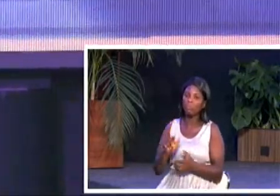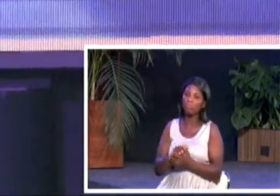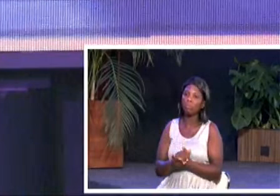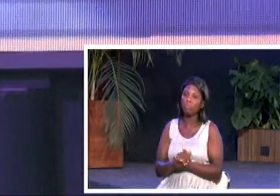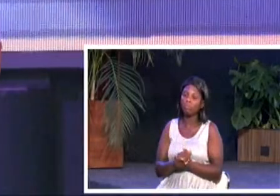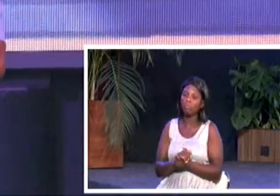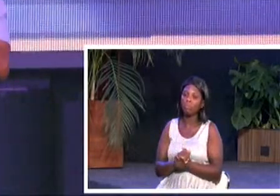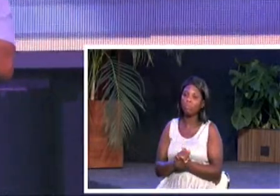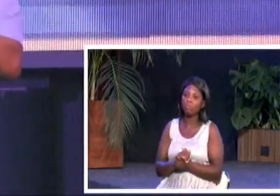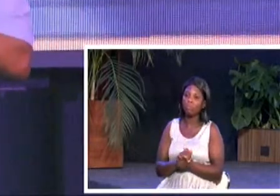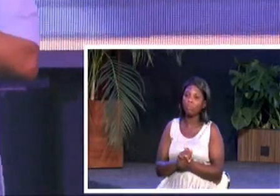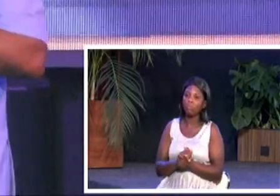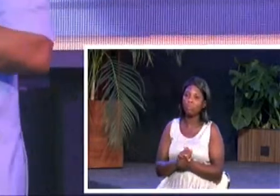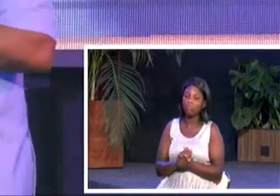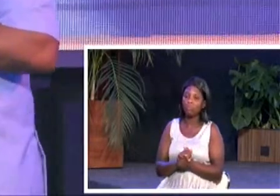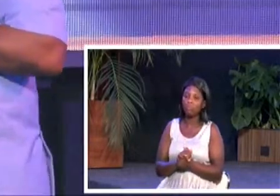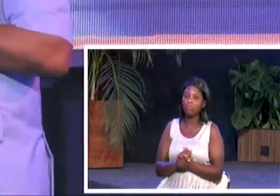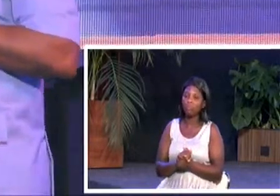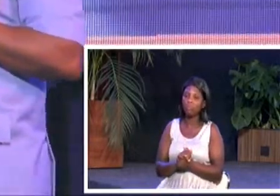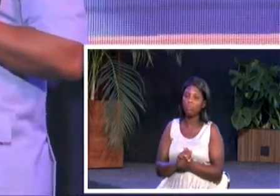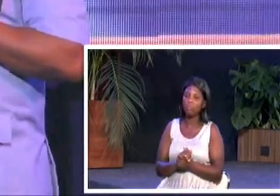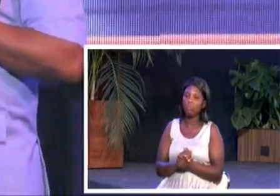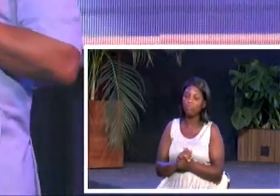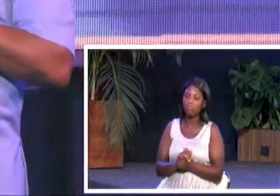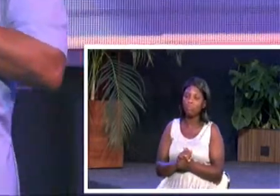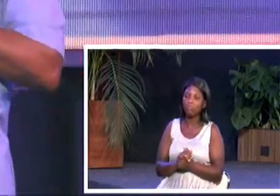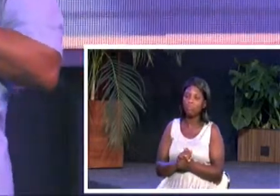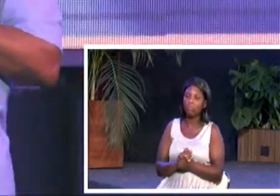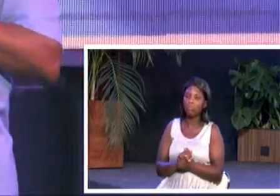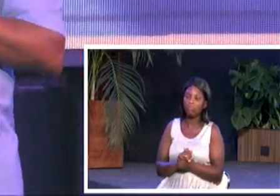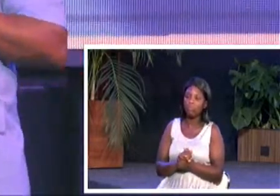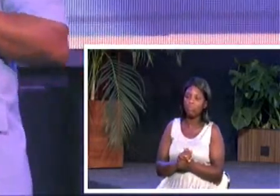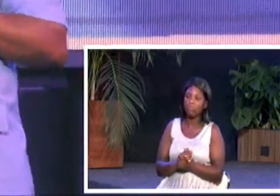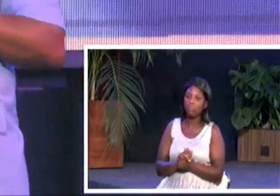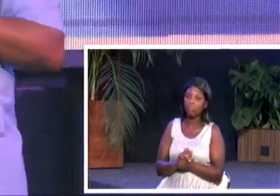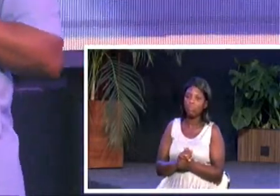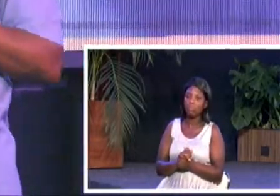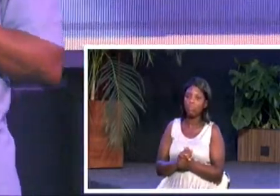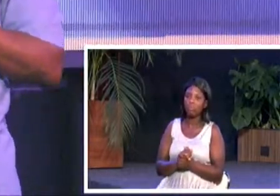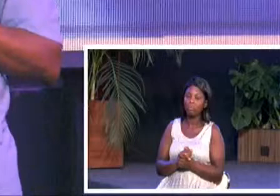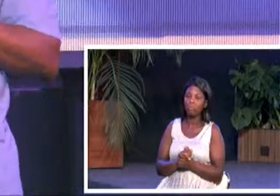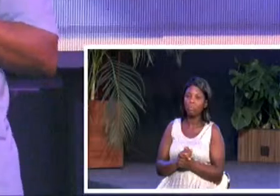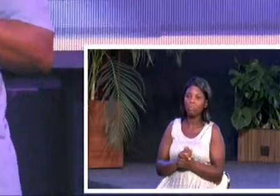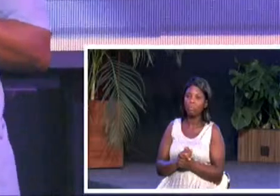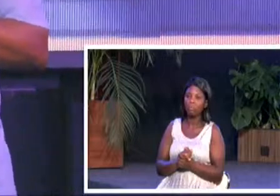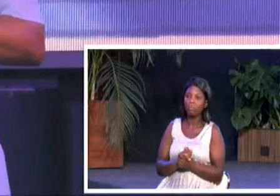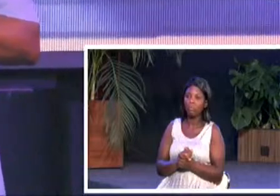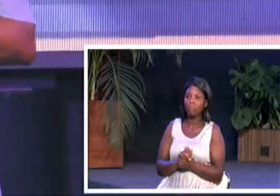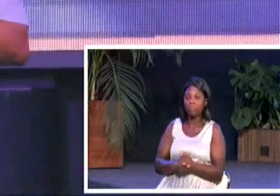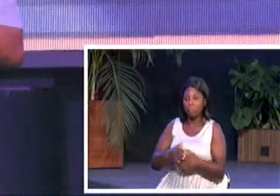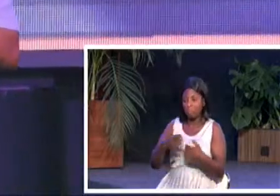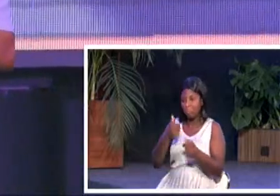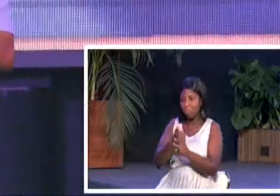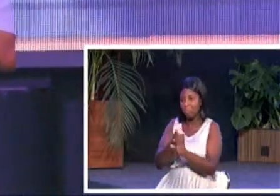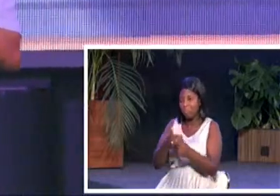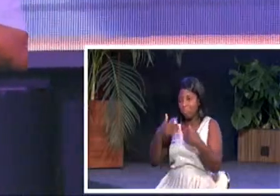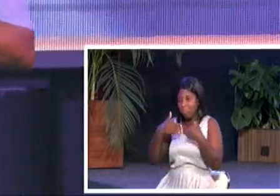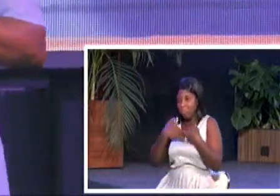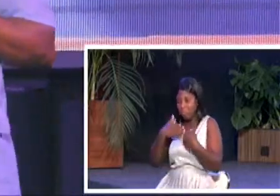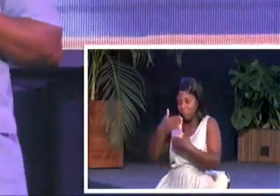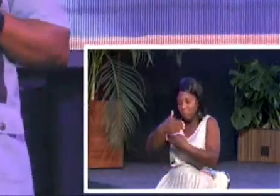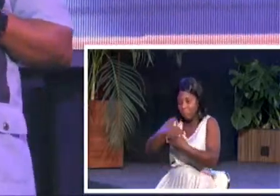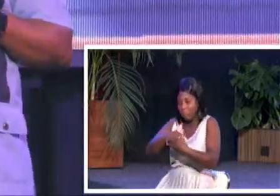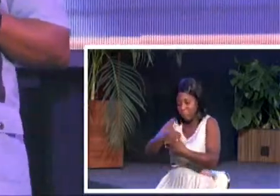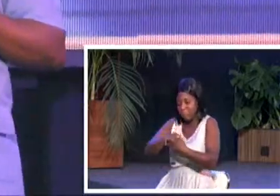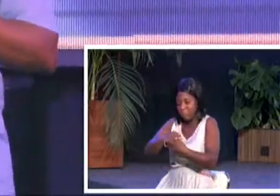assessing various types of content, you know, on their mobile phones, their tablets, their